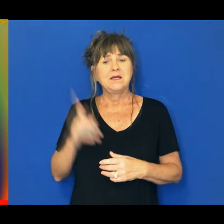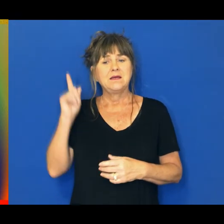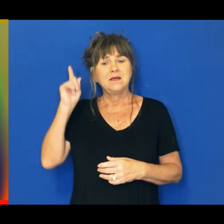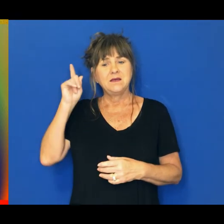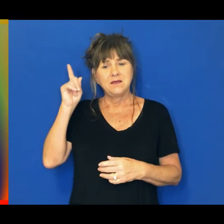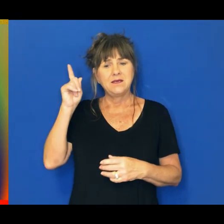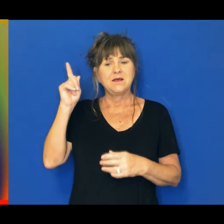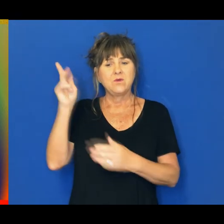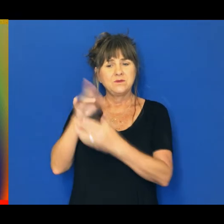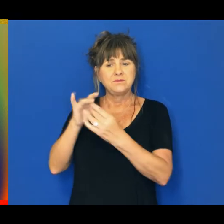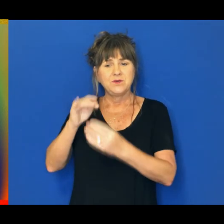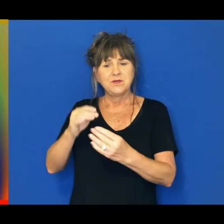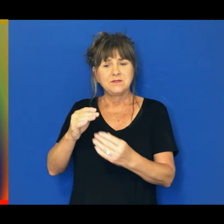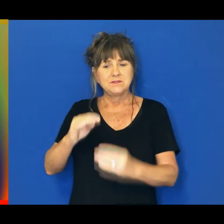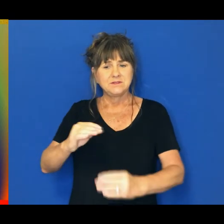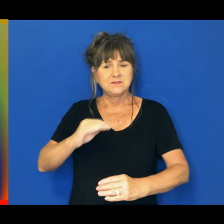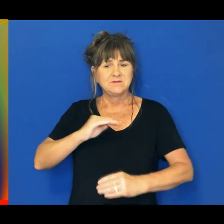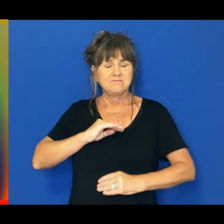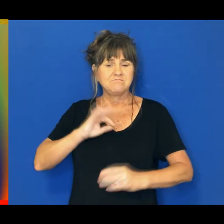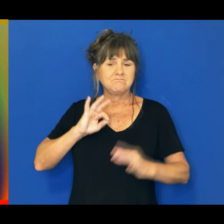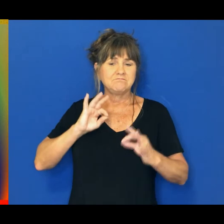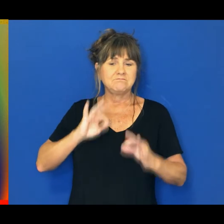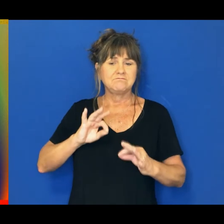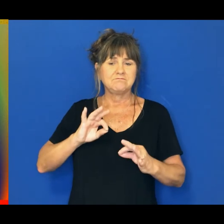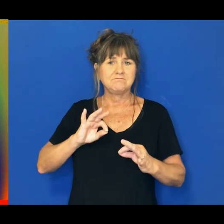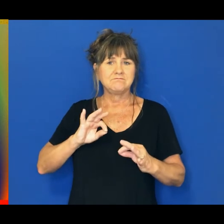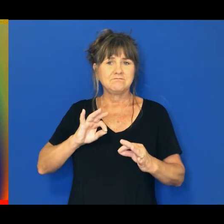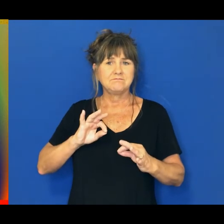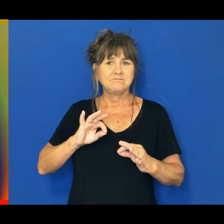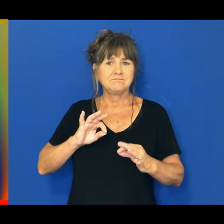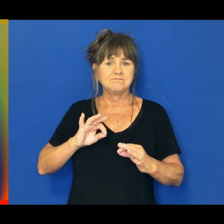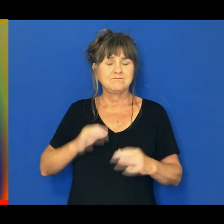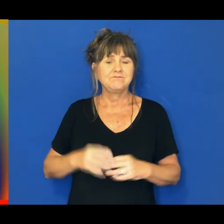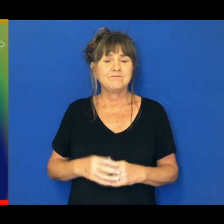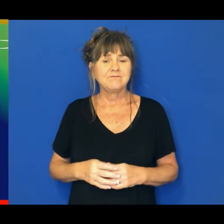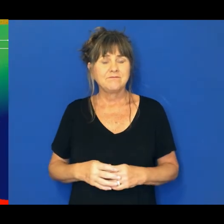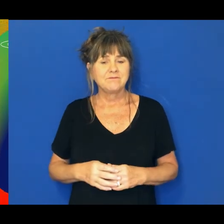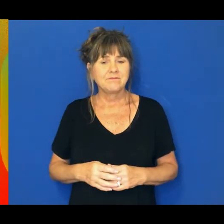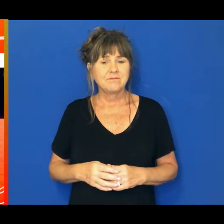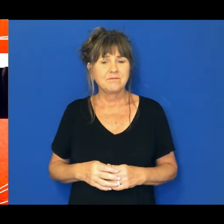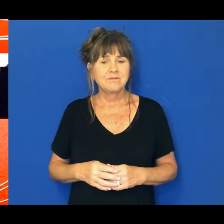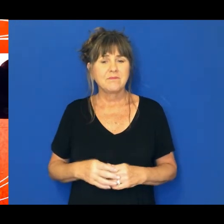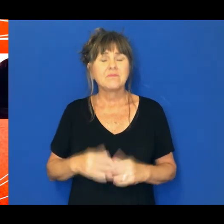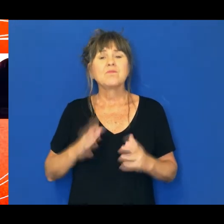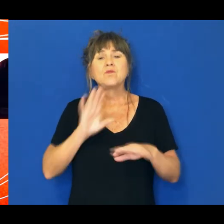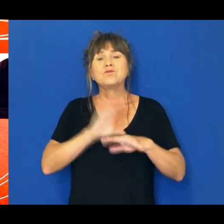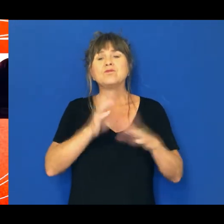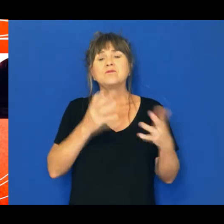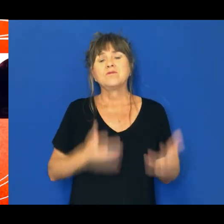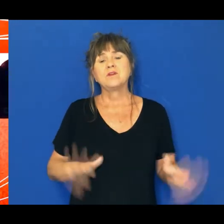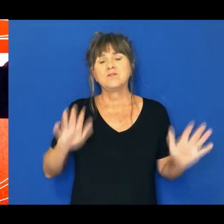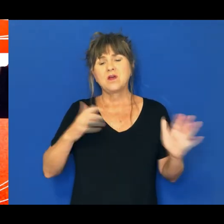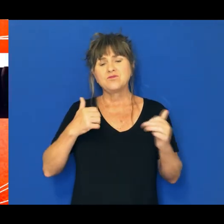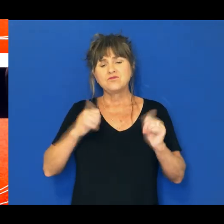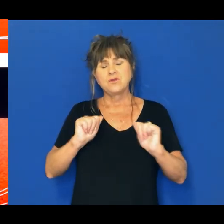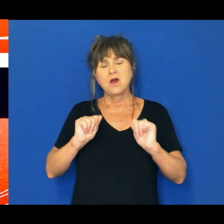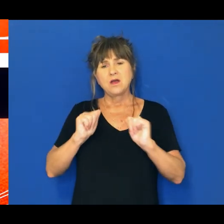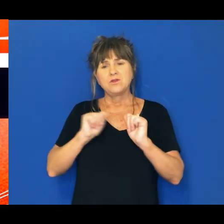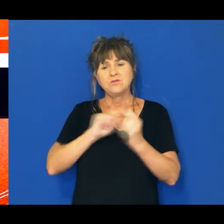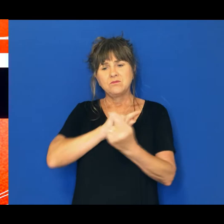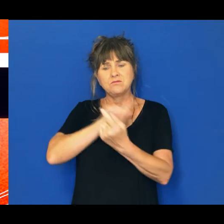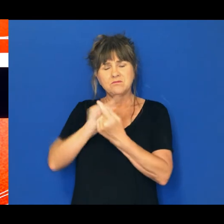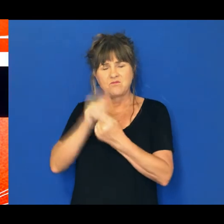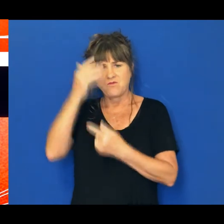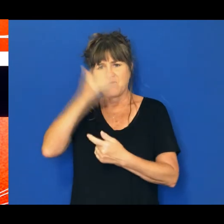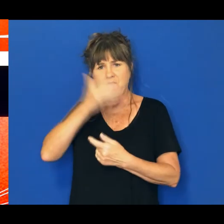the one that empowers you to live sacrificially." After church, I try my best to get to the front doors. Not every Sunday,